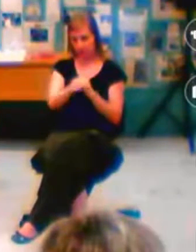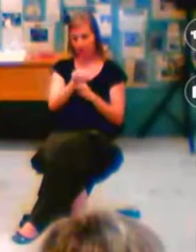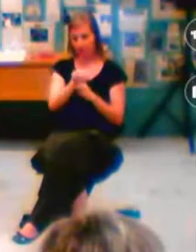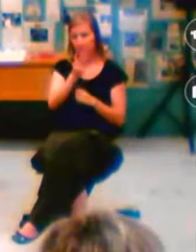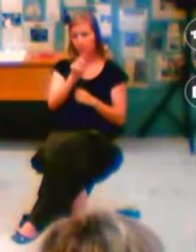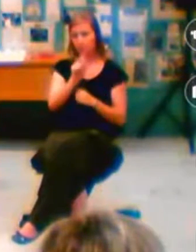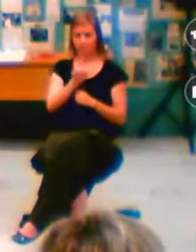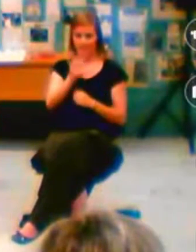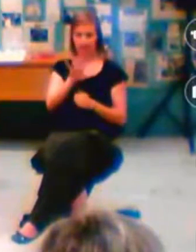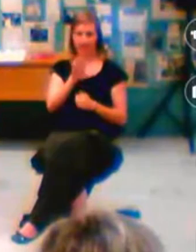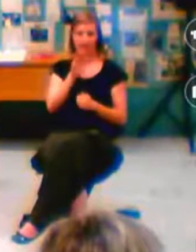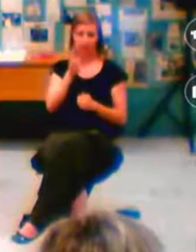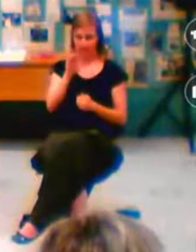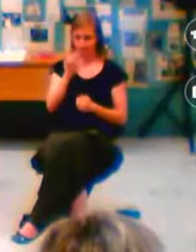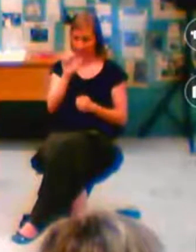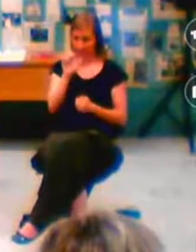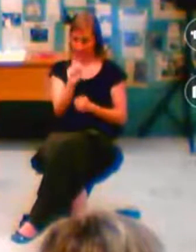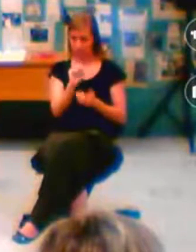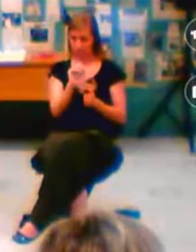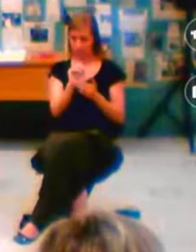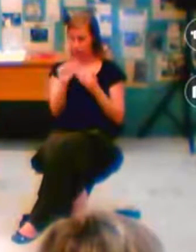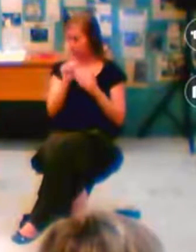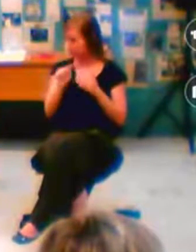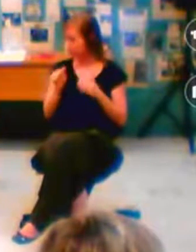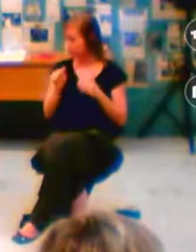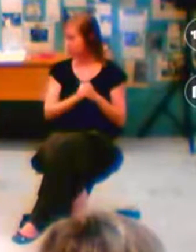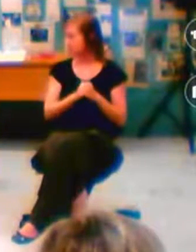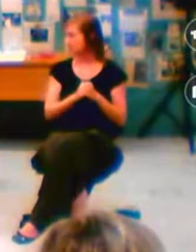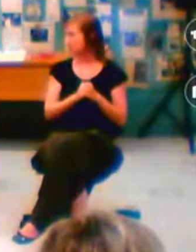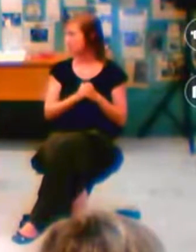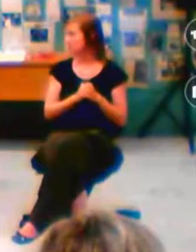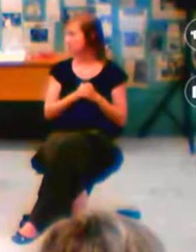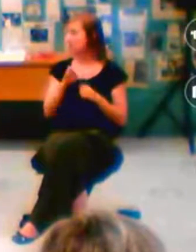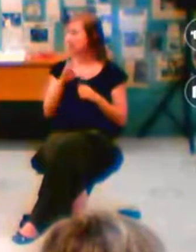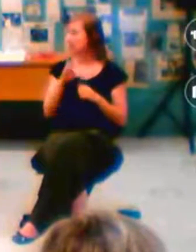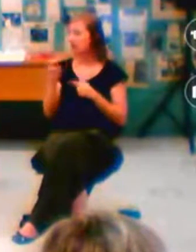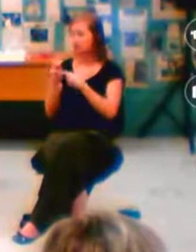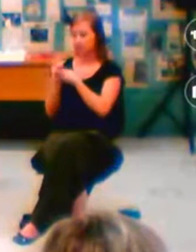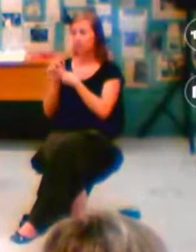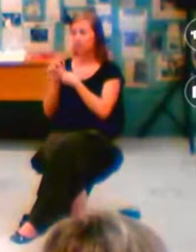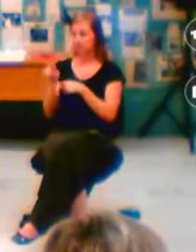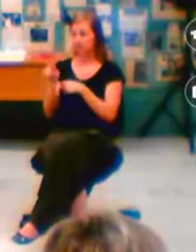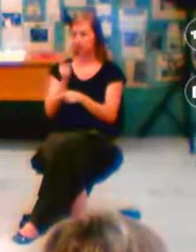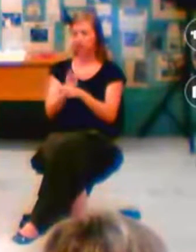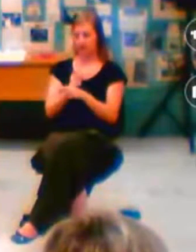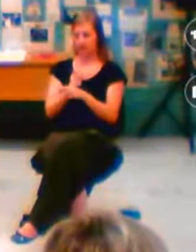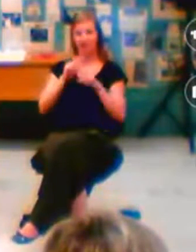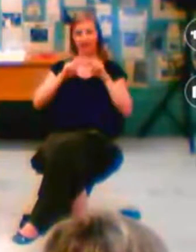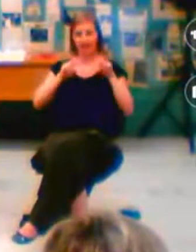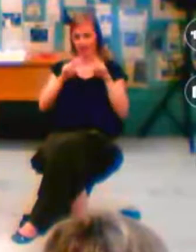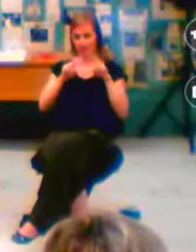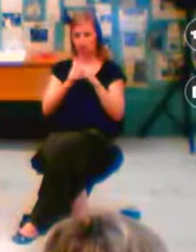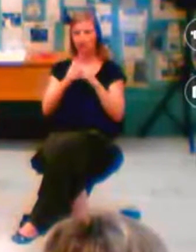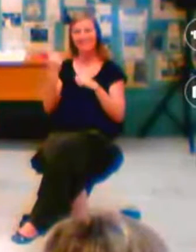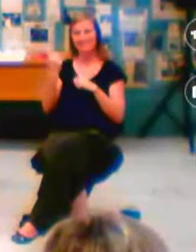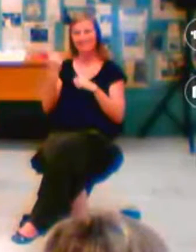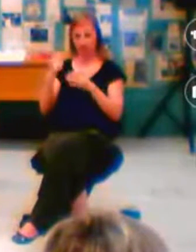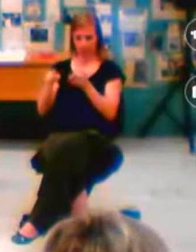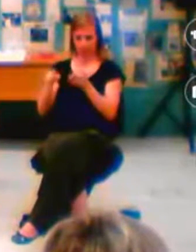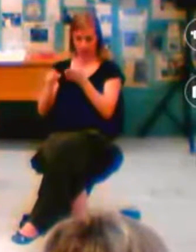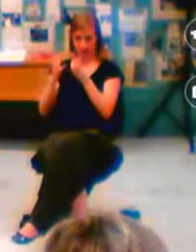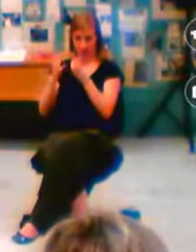the analysis done by our economists indicates that in the first year it will decrease total spending by